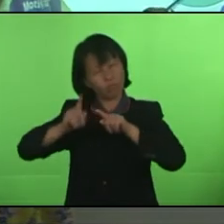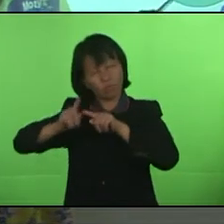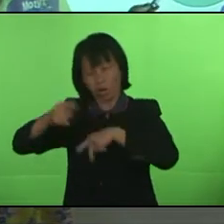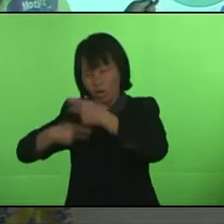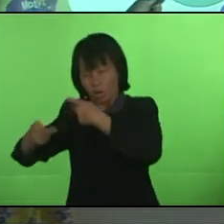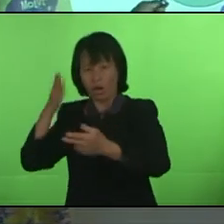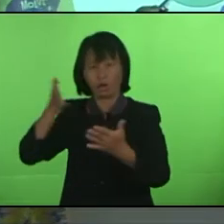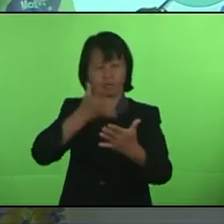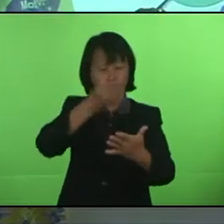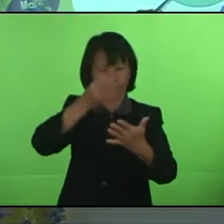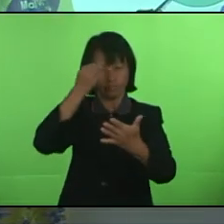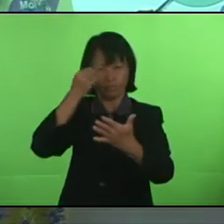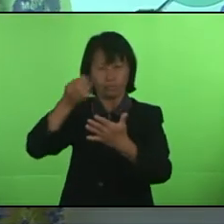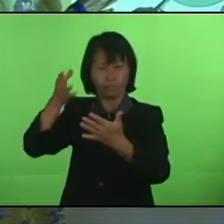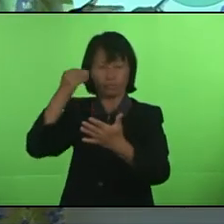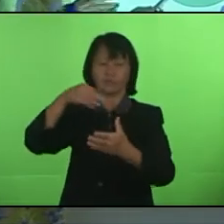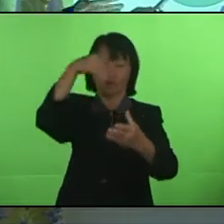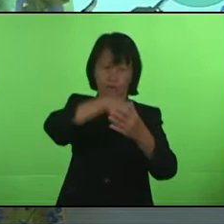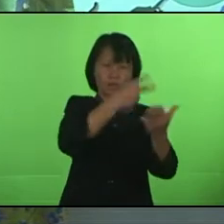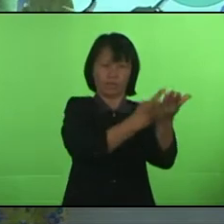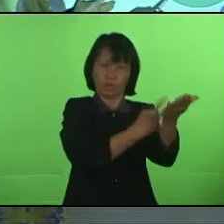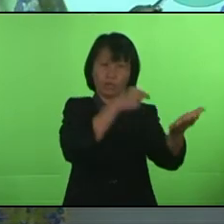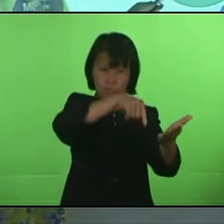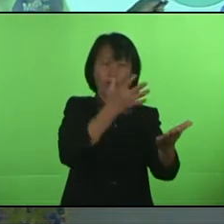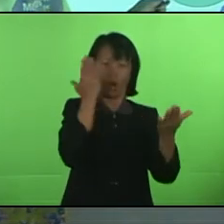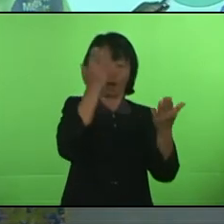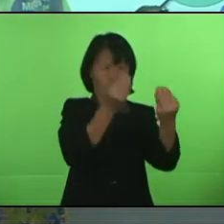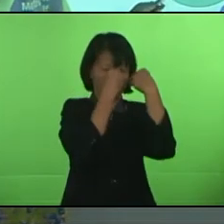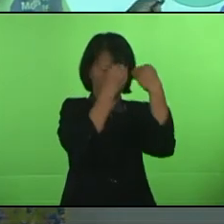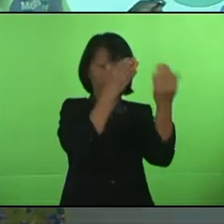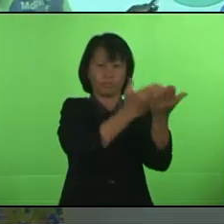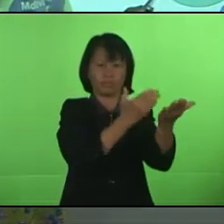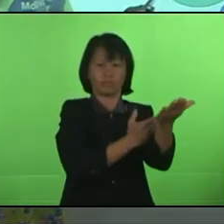things you will learn also on this course in the